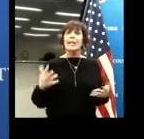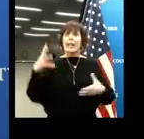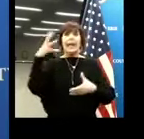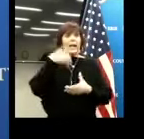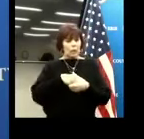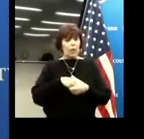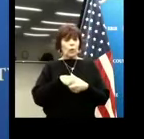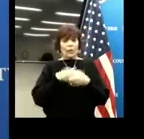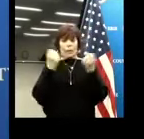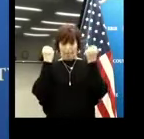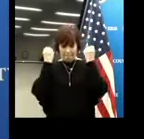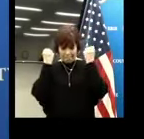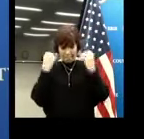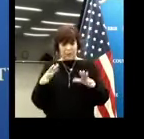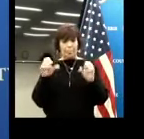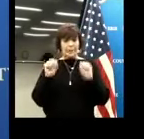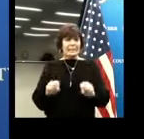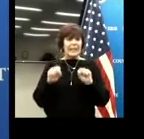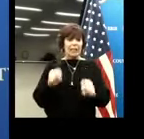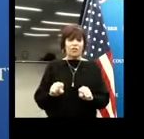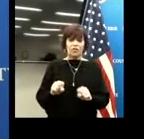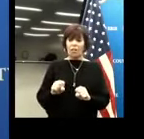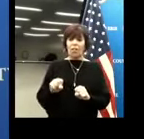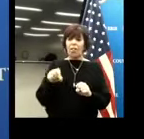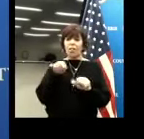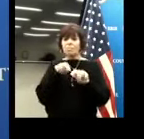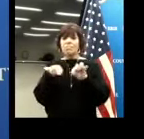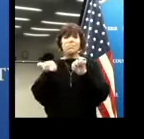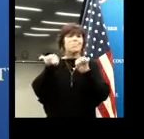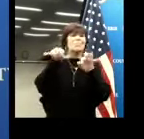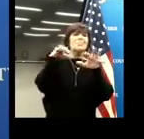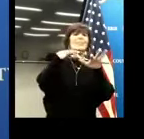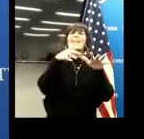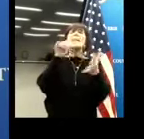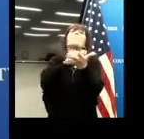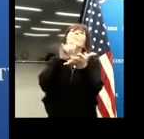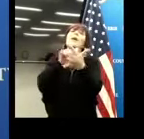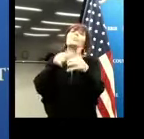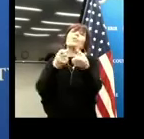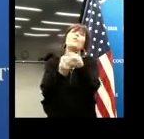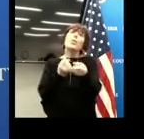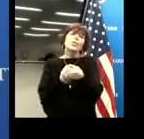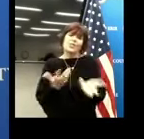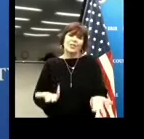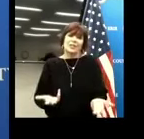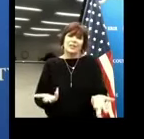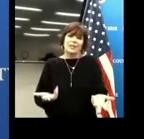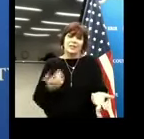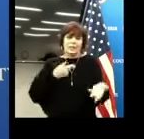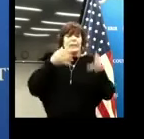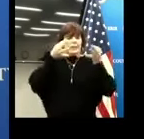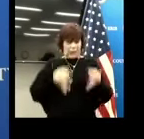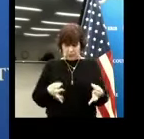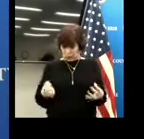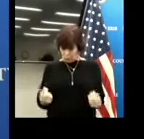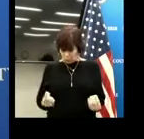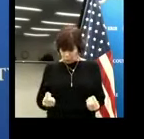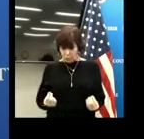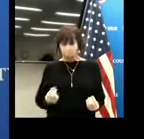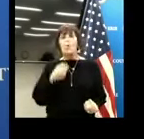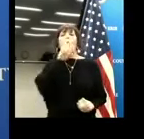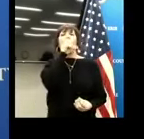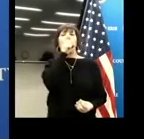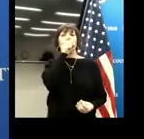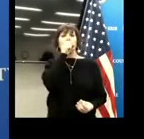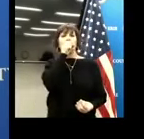including multiple potential ones in one town, but it would have been almost impossible to enforce. So the decision was, orange is